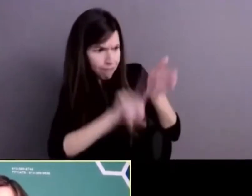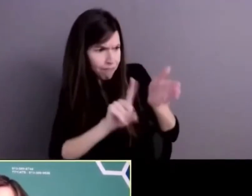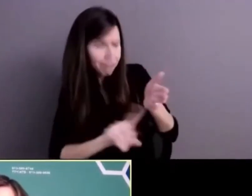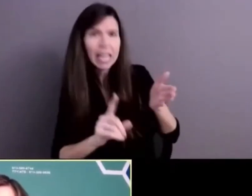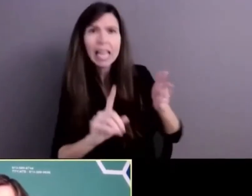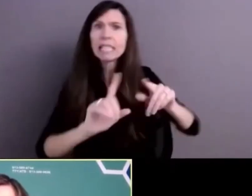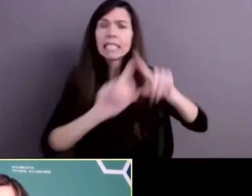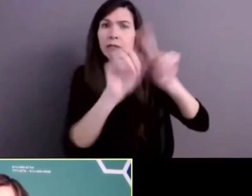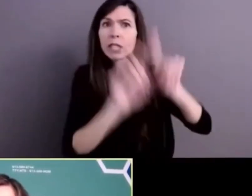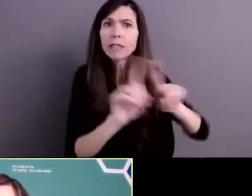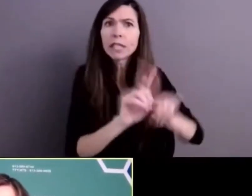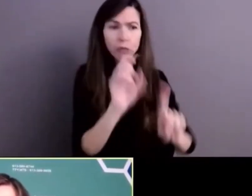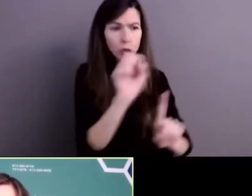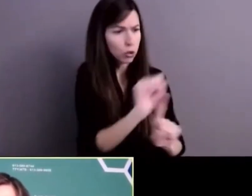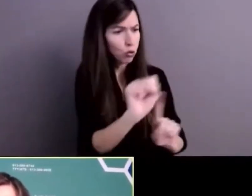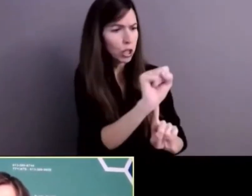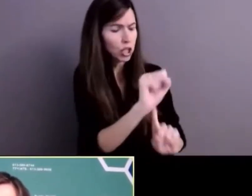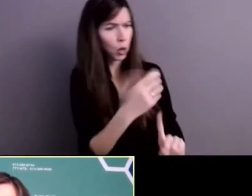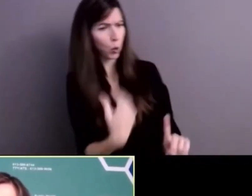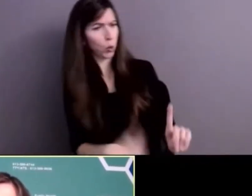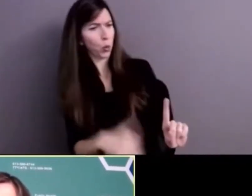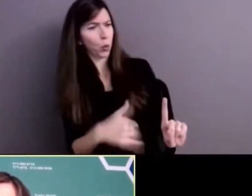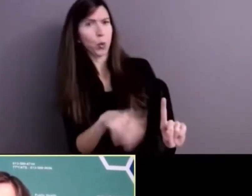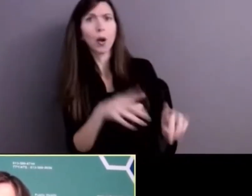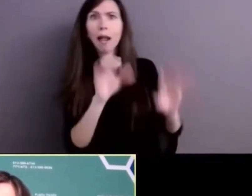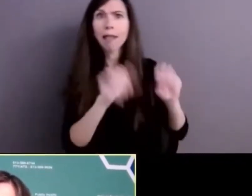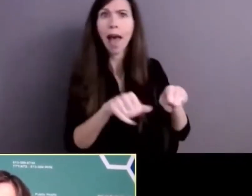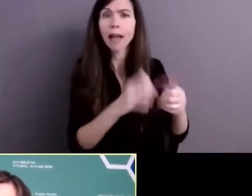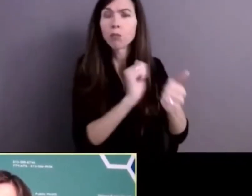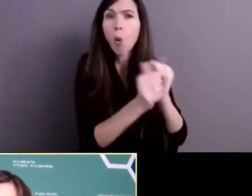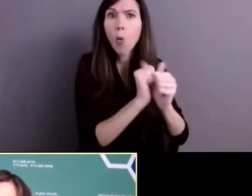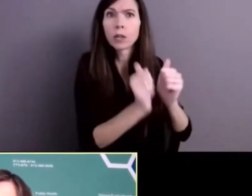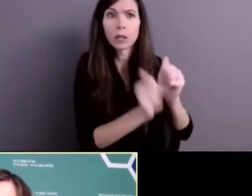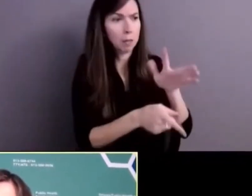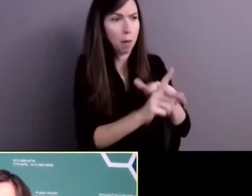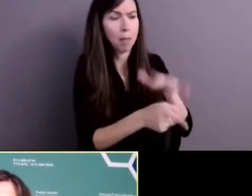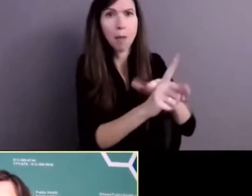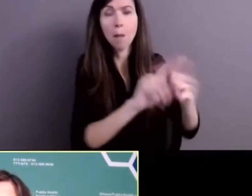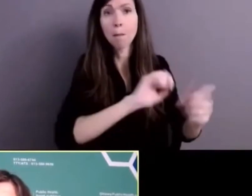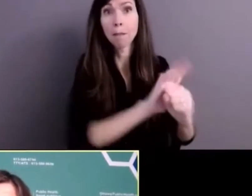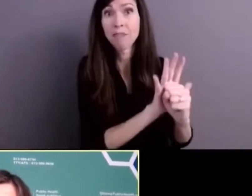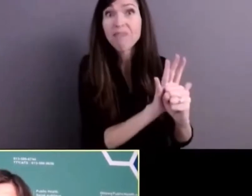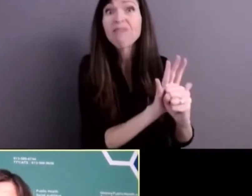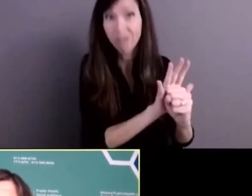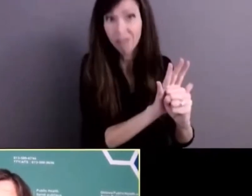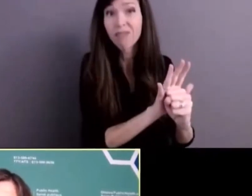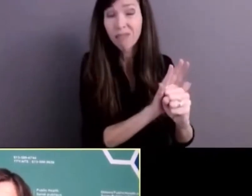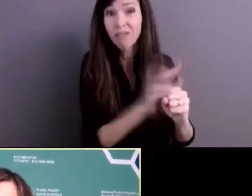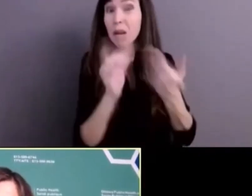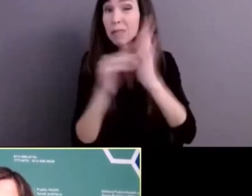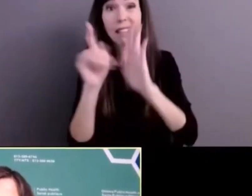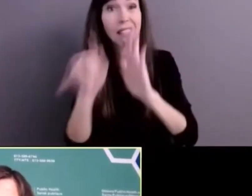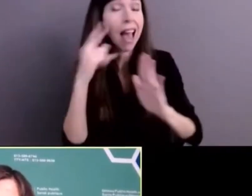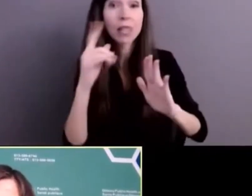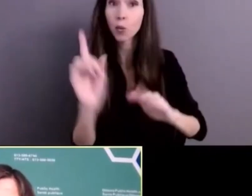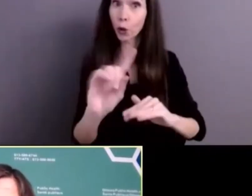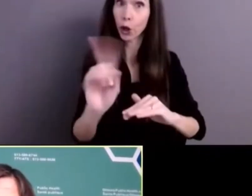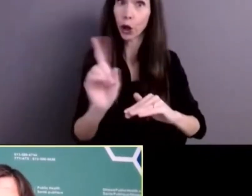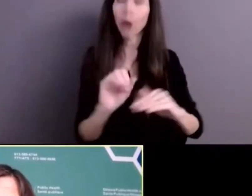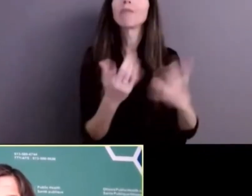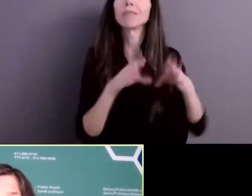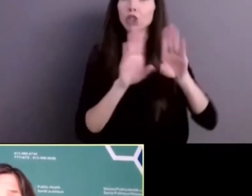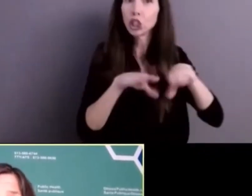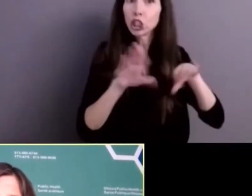has occurred in relation to organized team sports. COVID-19 transmission is occurring in both adults and children's